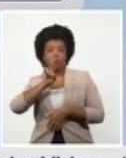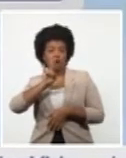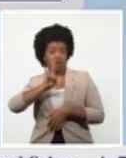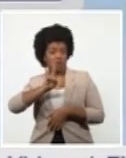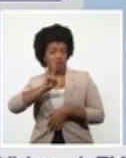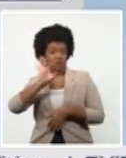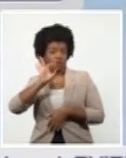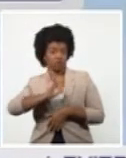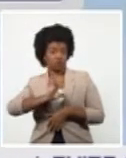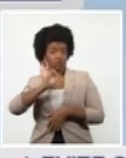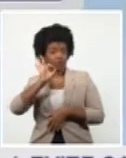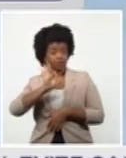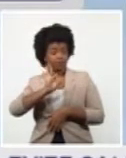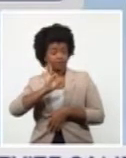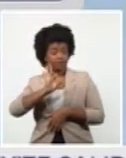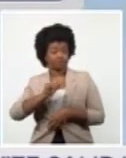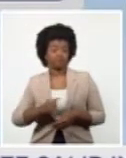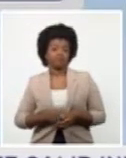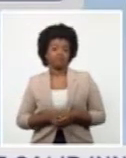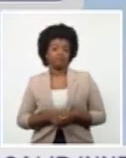Cuba.